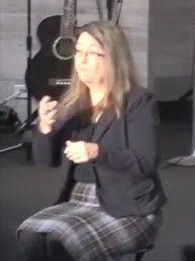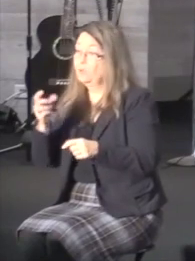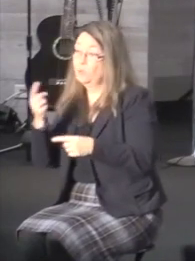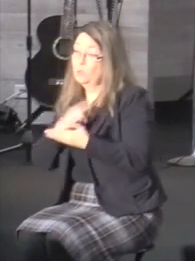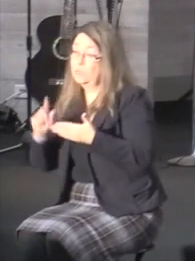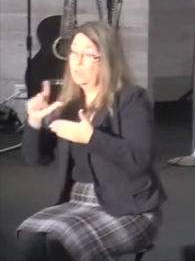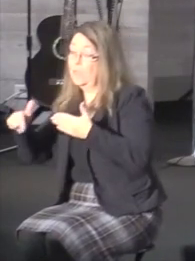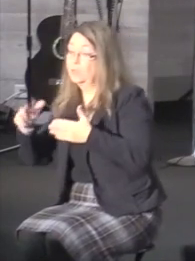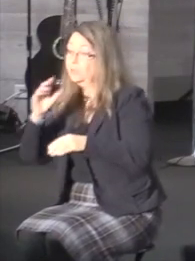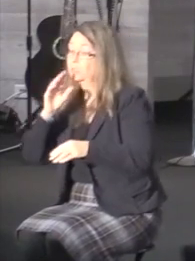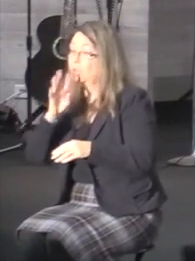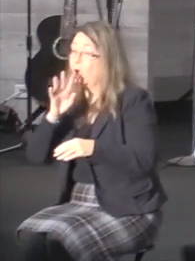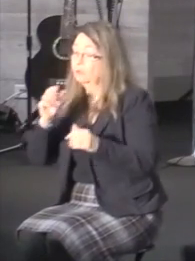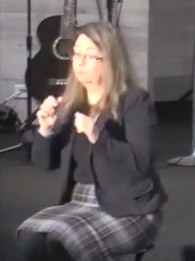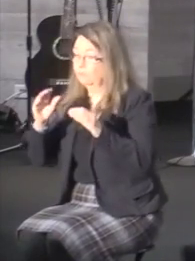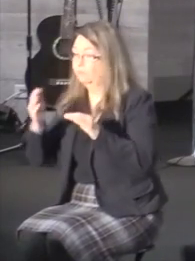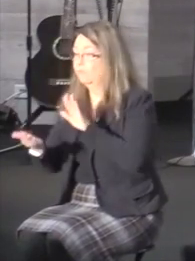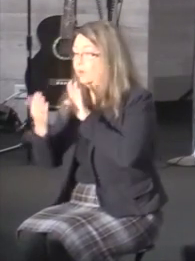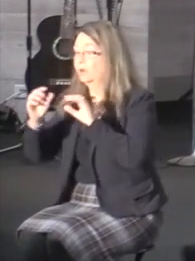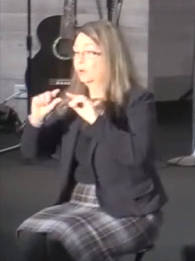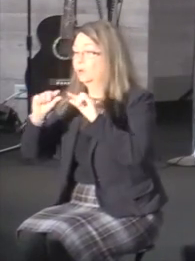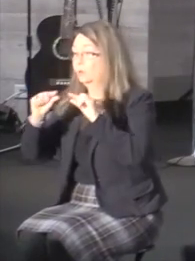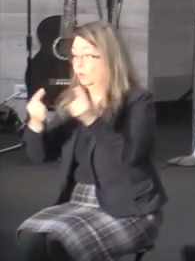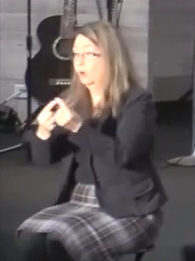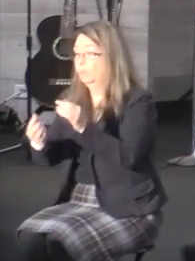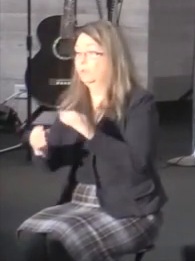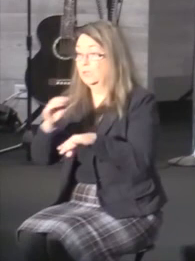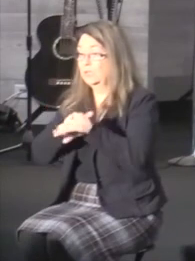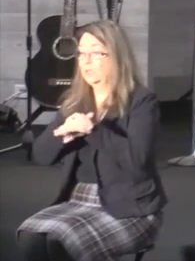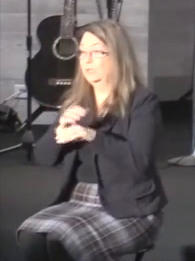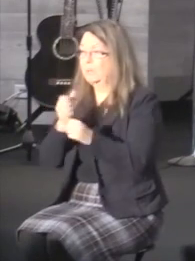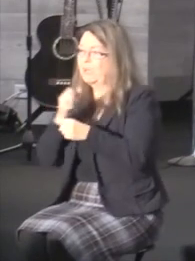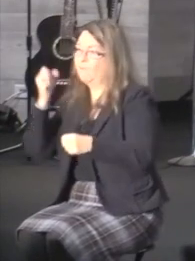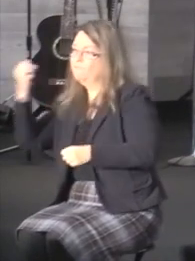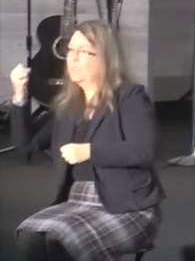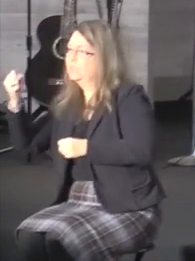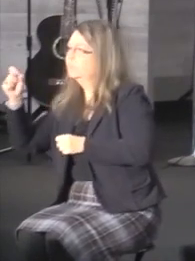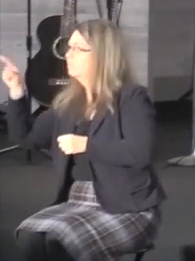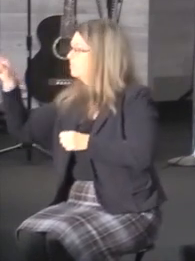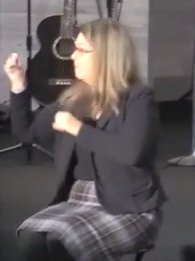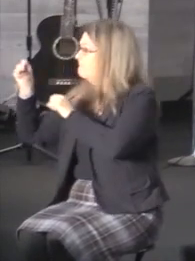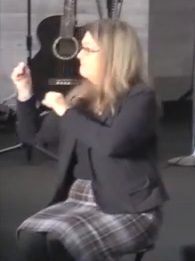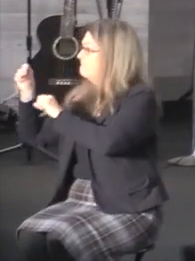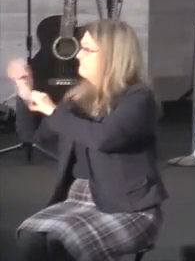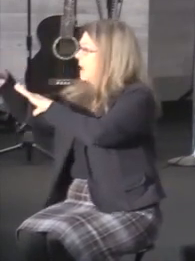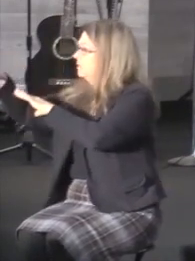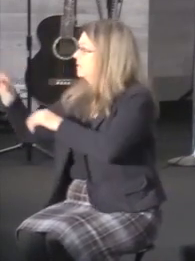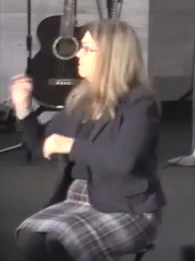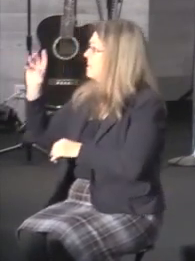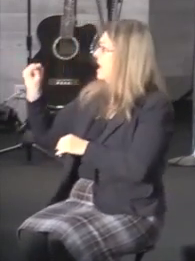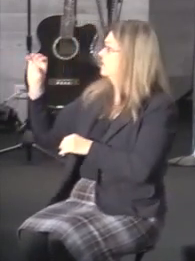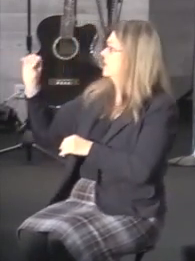England, and he walked to the edge of the stage, and he made a fist. And he pointed at the picture of a mountain that was off to the side, and here's what he said. Mount